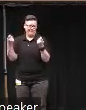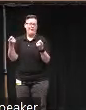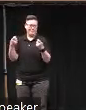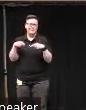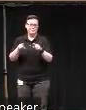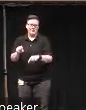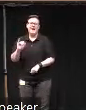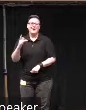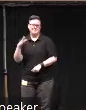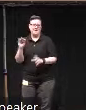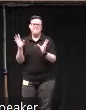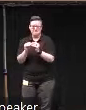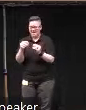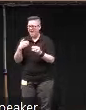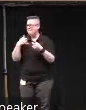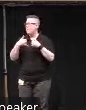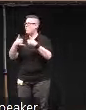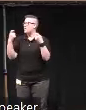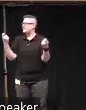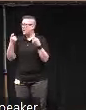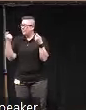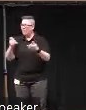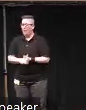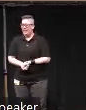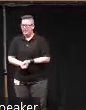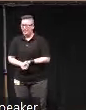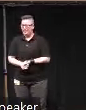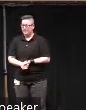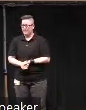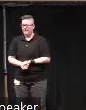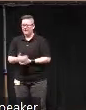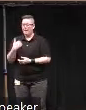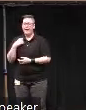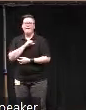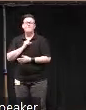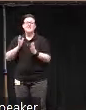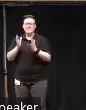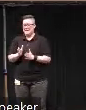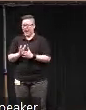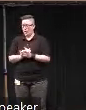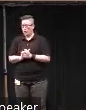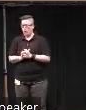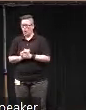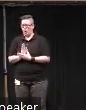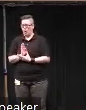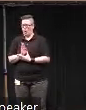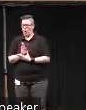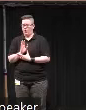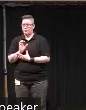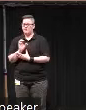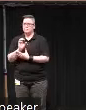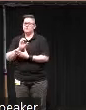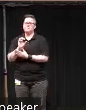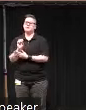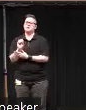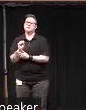that ICPM meeting, we had the award ceremony, during which Senator Samra Brook came and did a New York State